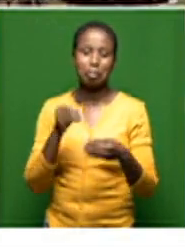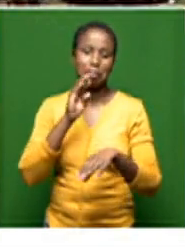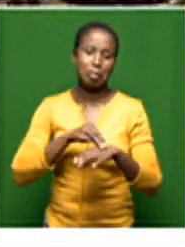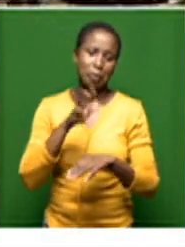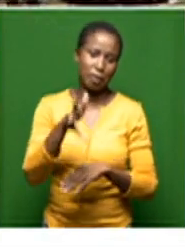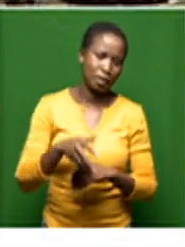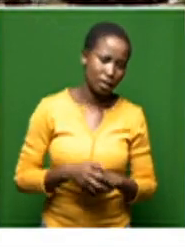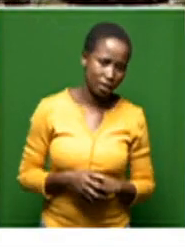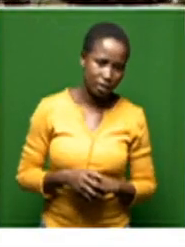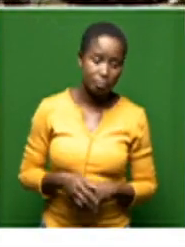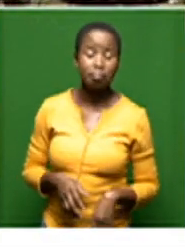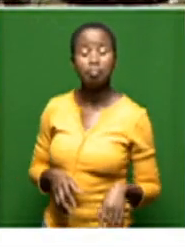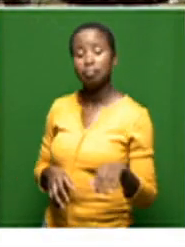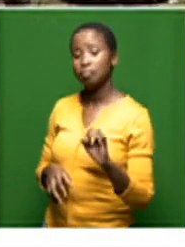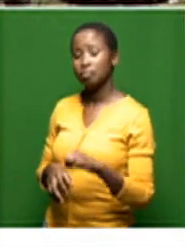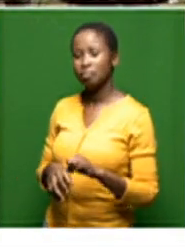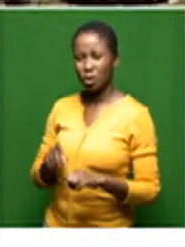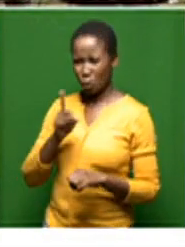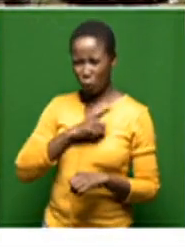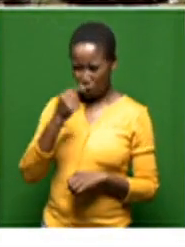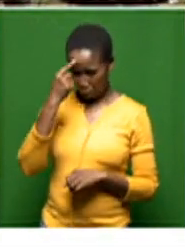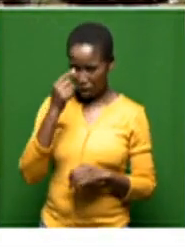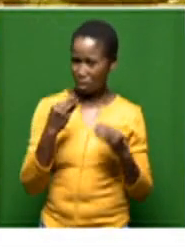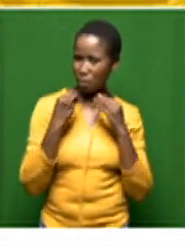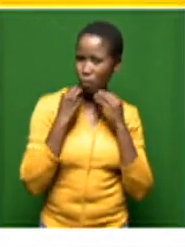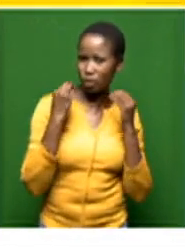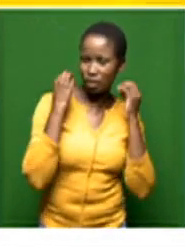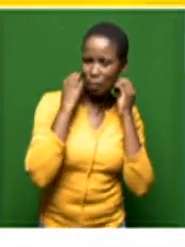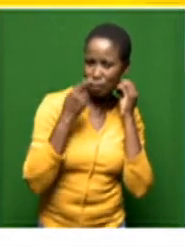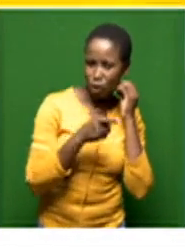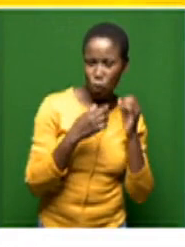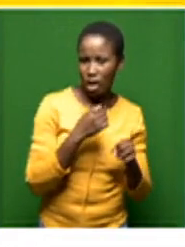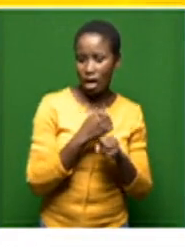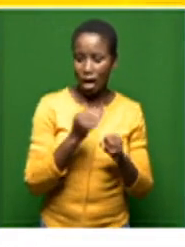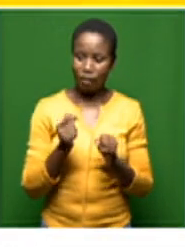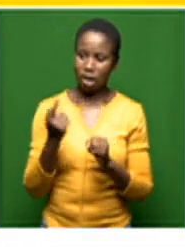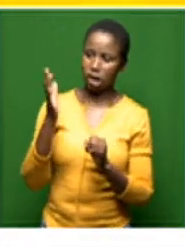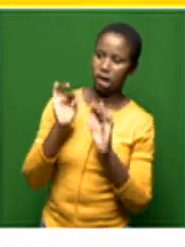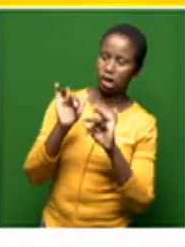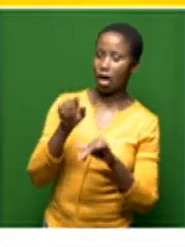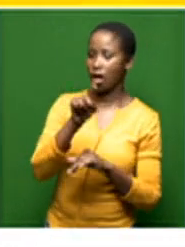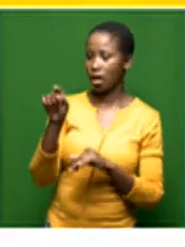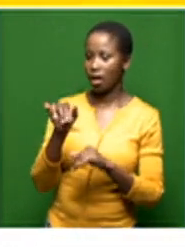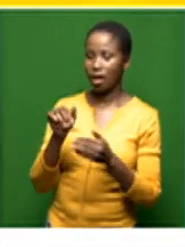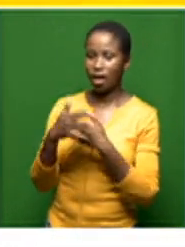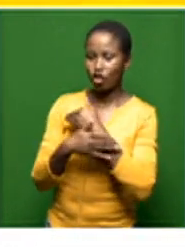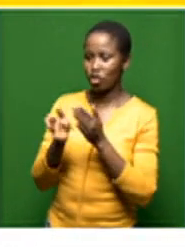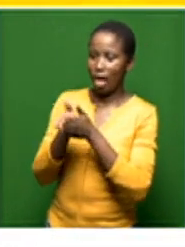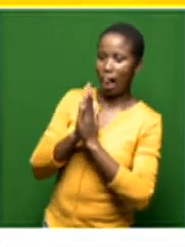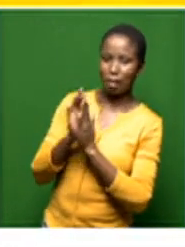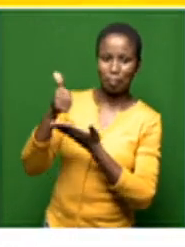mean, why do you think that Mozambique has actually not asked for assistance from other countries at this